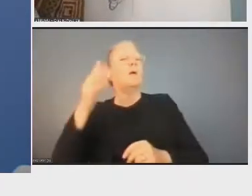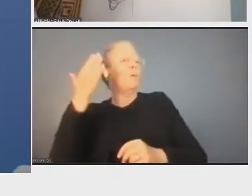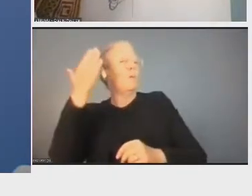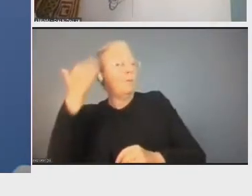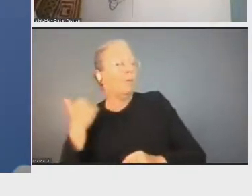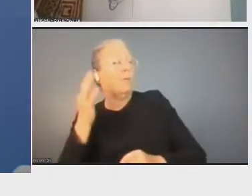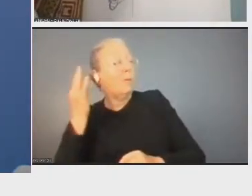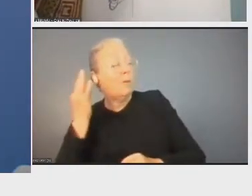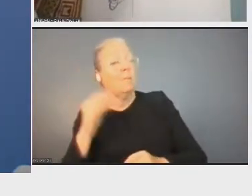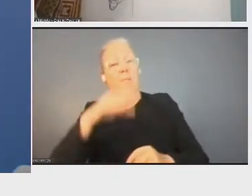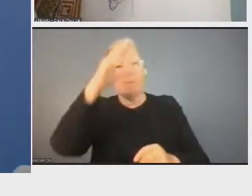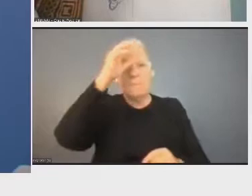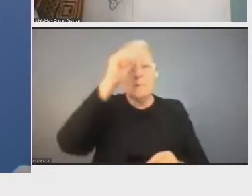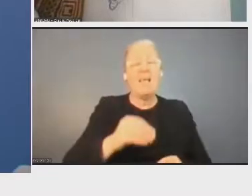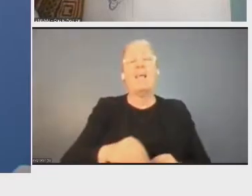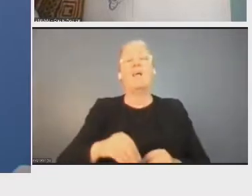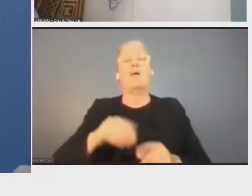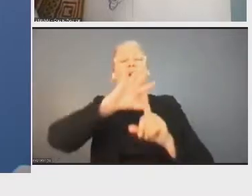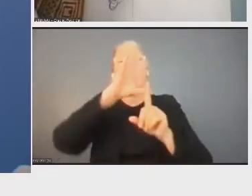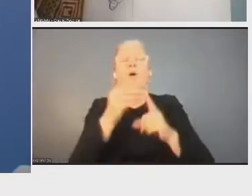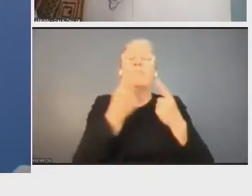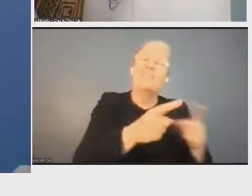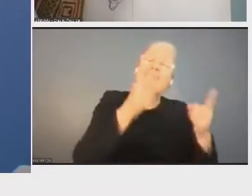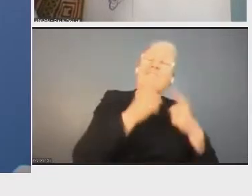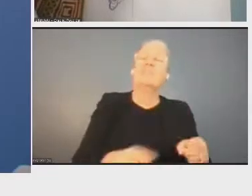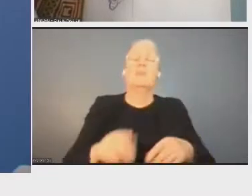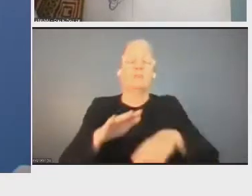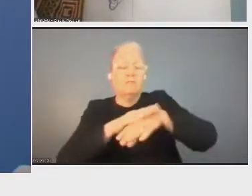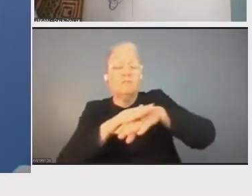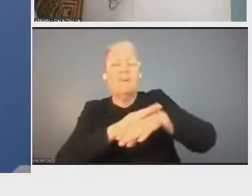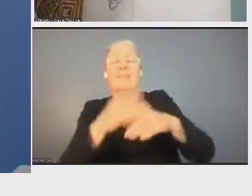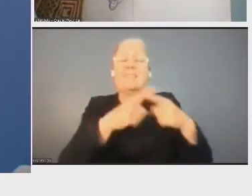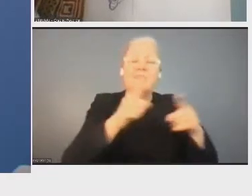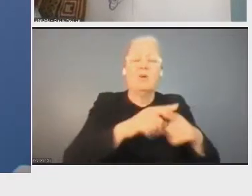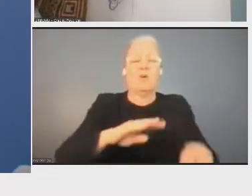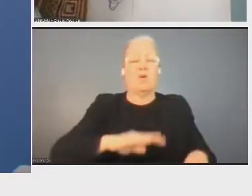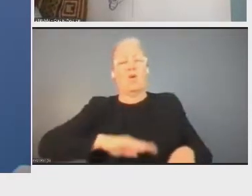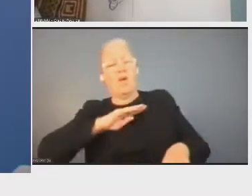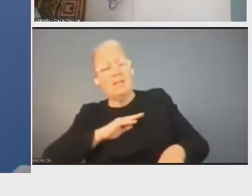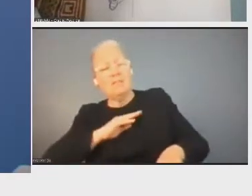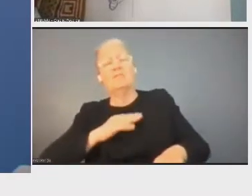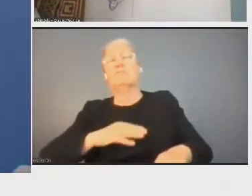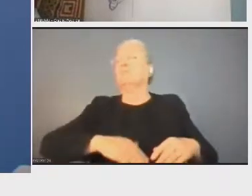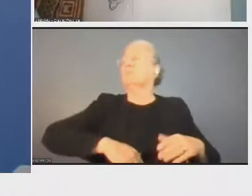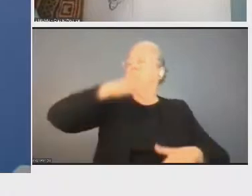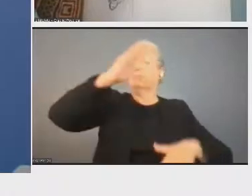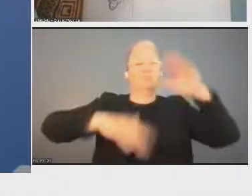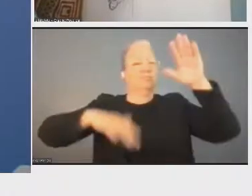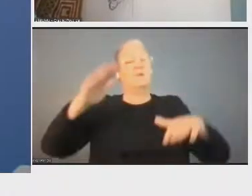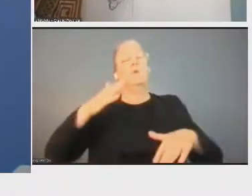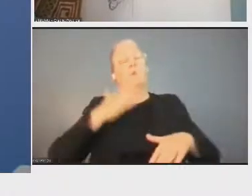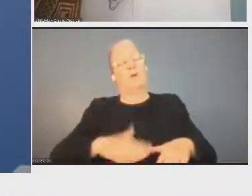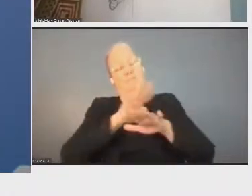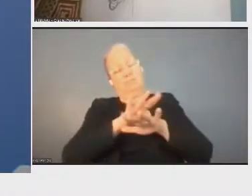cultures, races, ethnicities, and ages to have an equal voice in decisions that affect